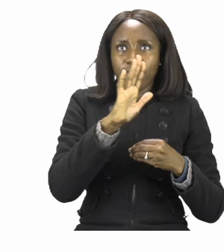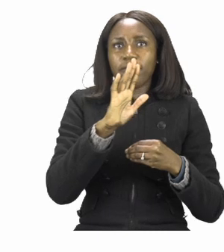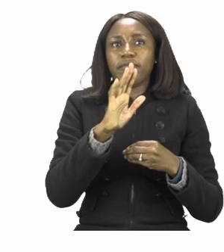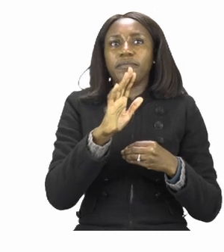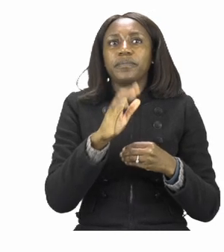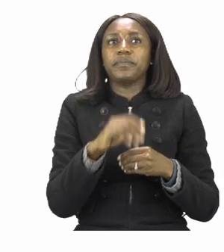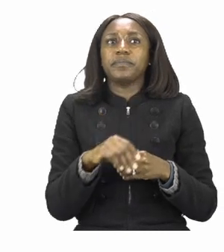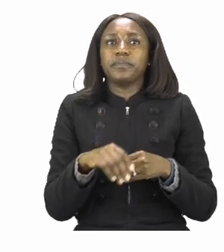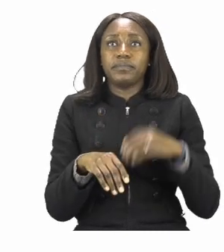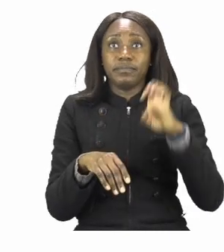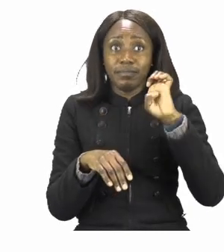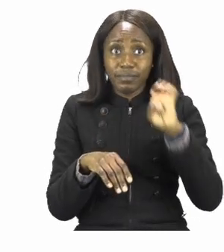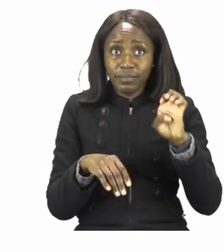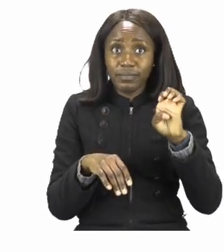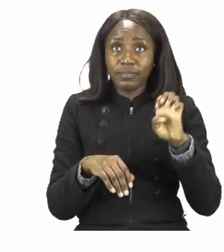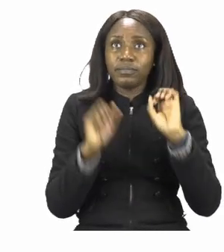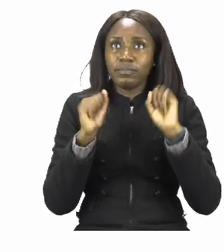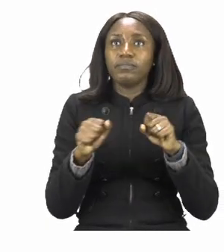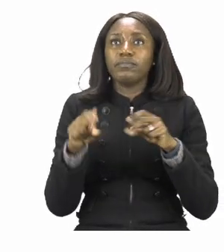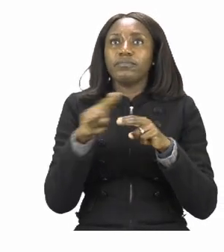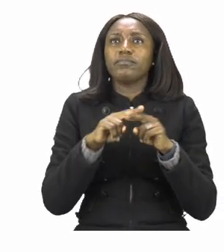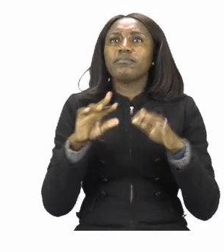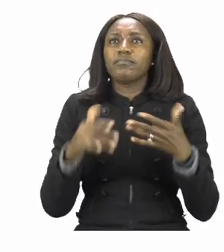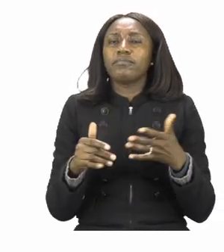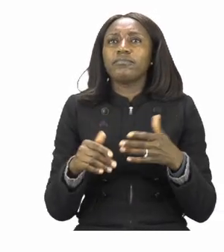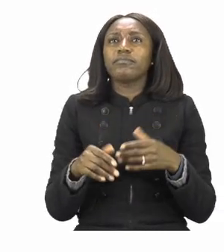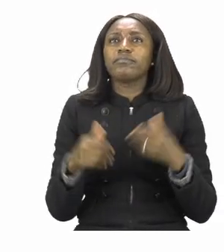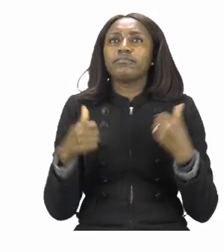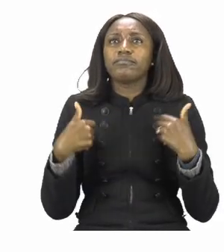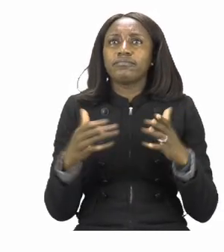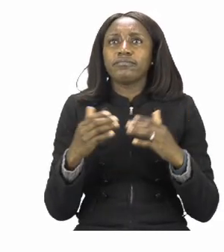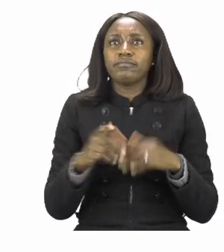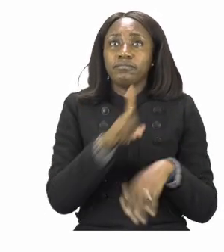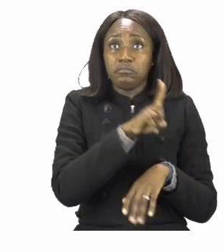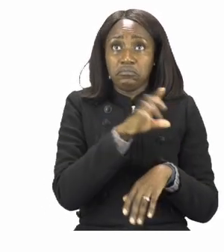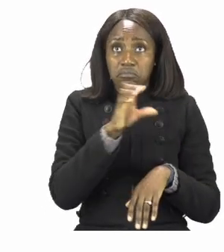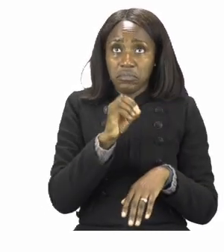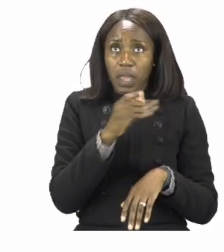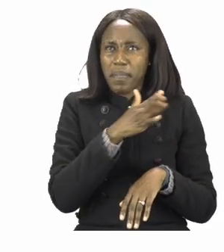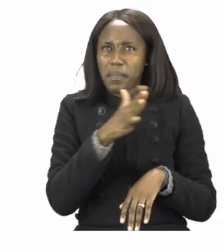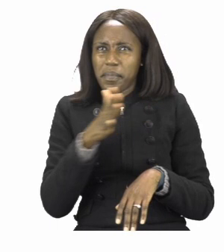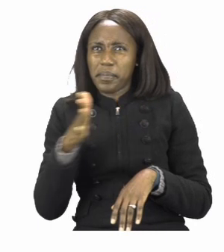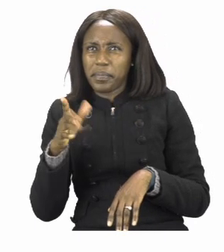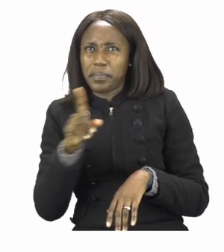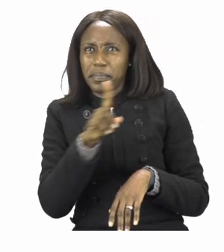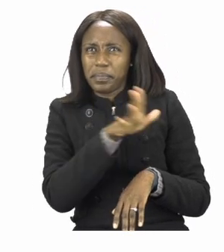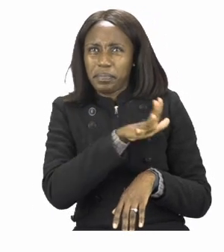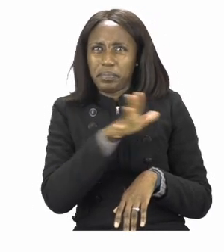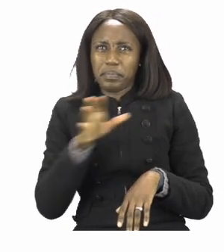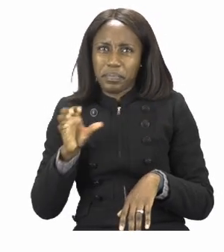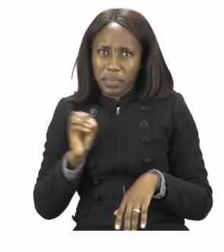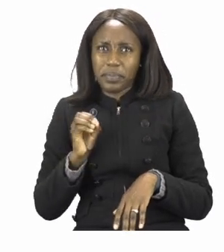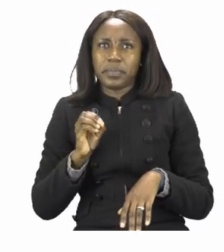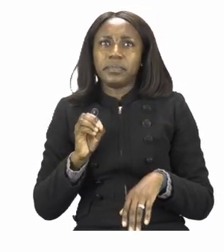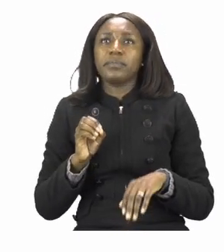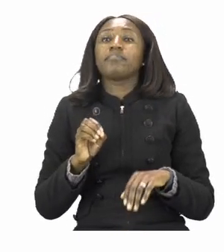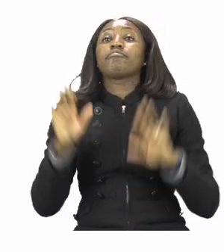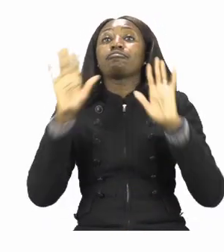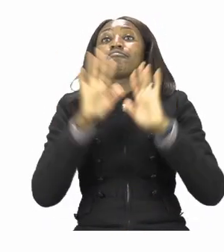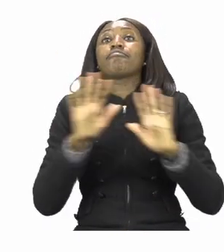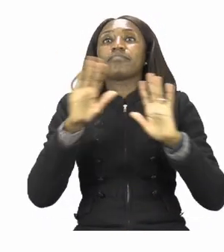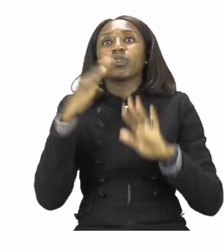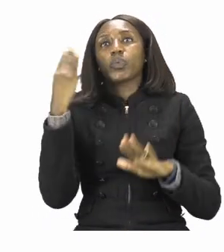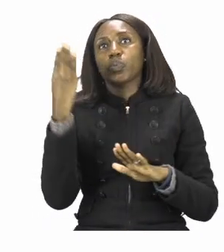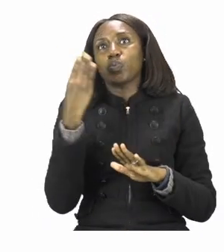to count in tens from the number 10 all the way to 50. This